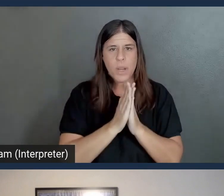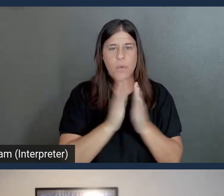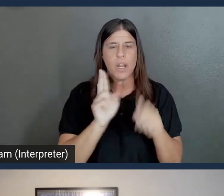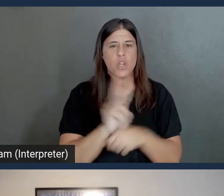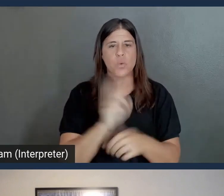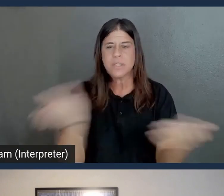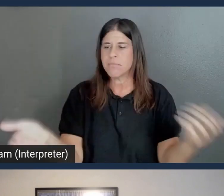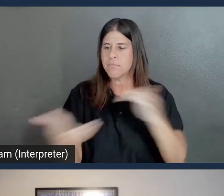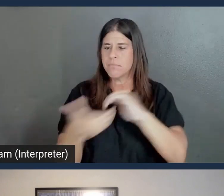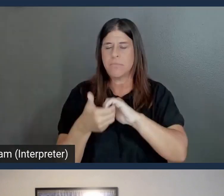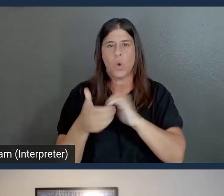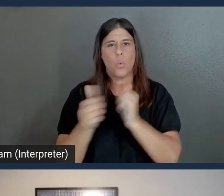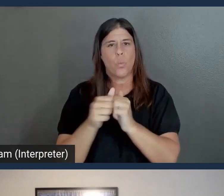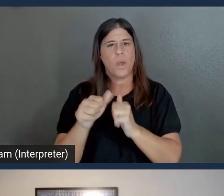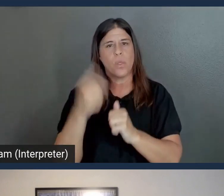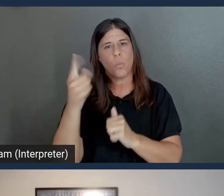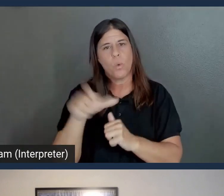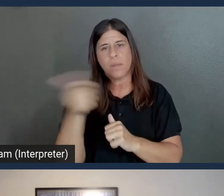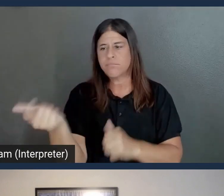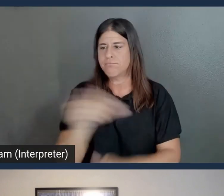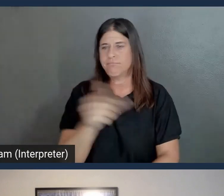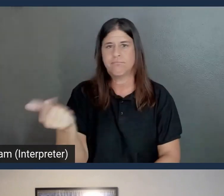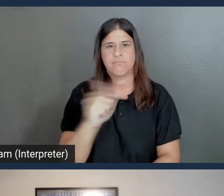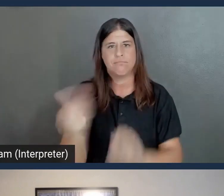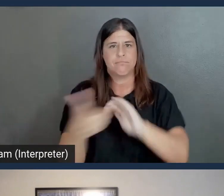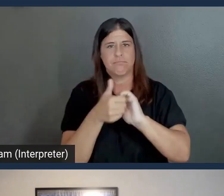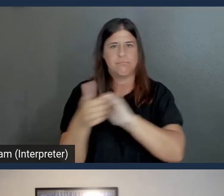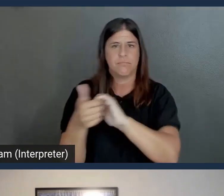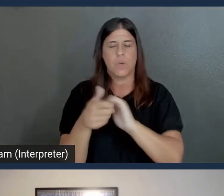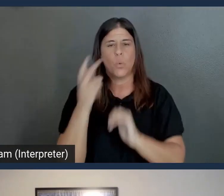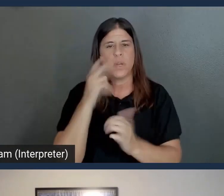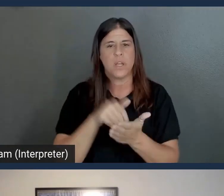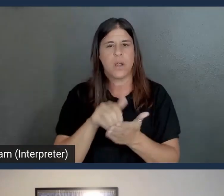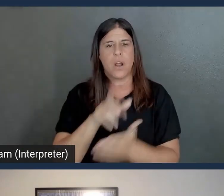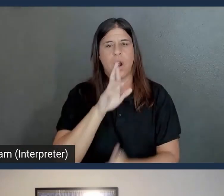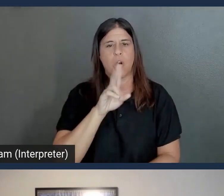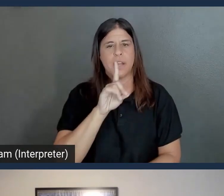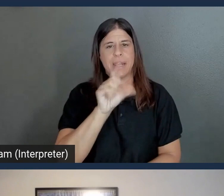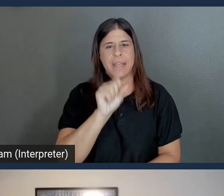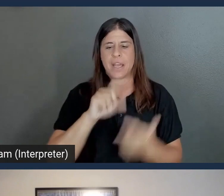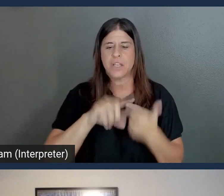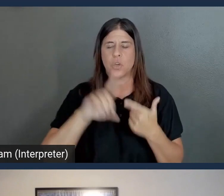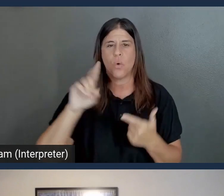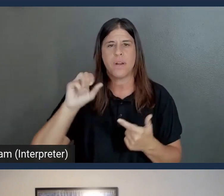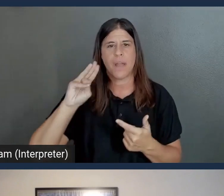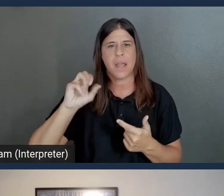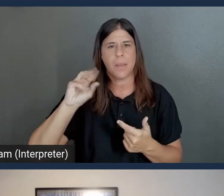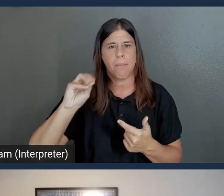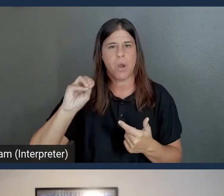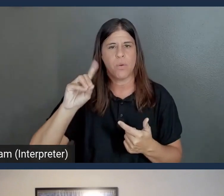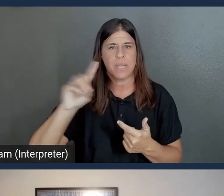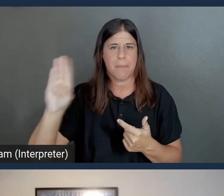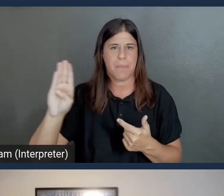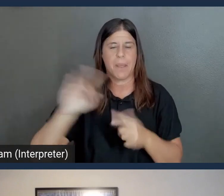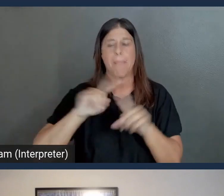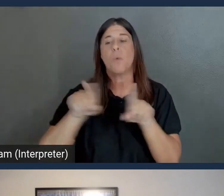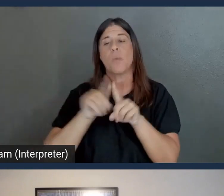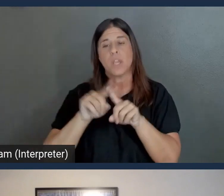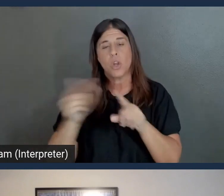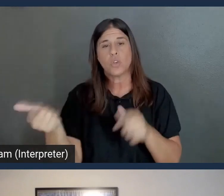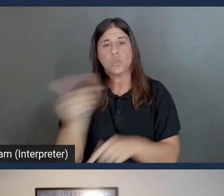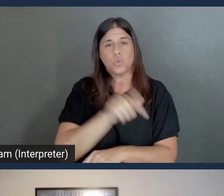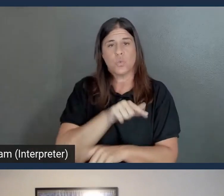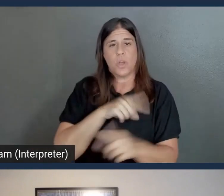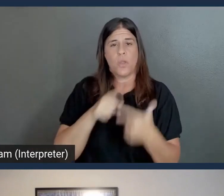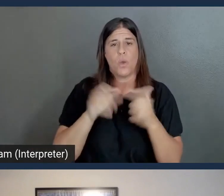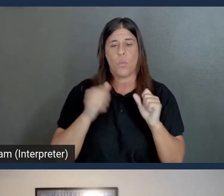conjunction with one another. We see that frequently with something like RDS or DynamoDB. We can also do it the other way, where we have data stored